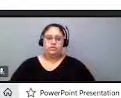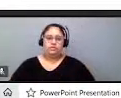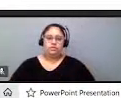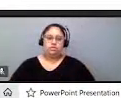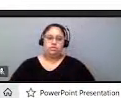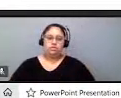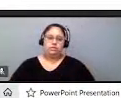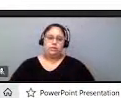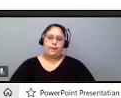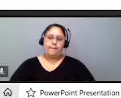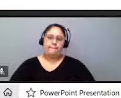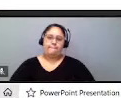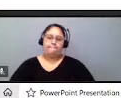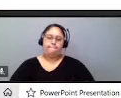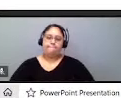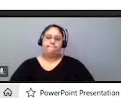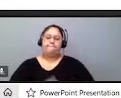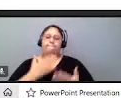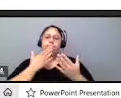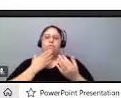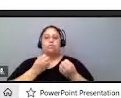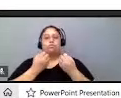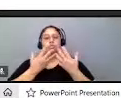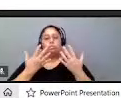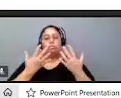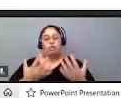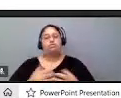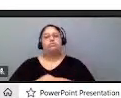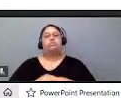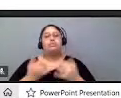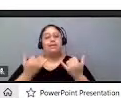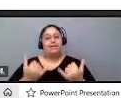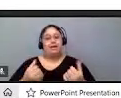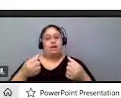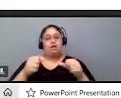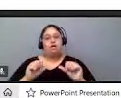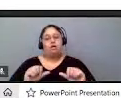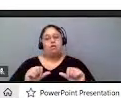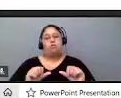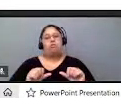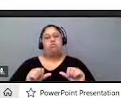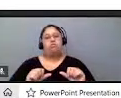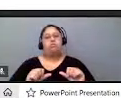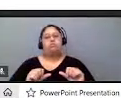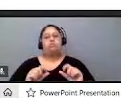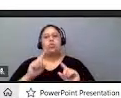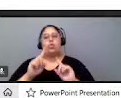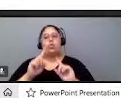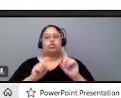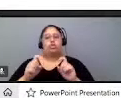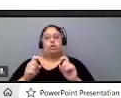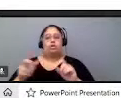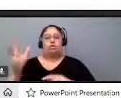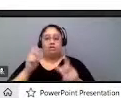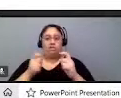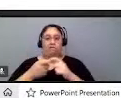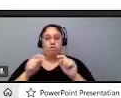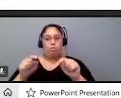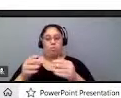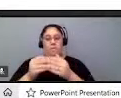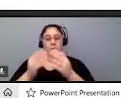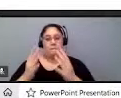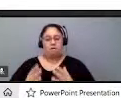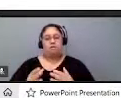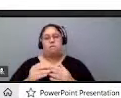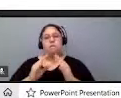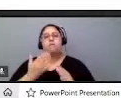you thank you very much with that um we'll now move on to questions from the members uh members if you